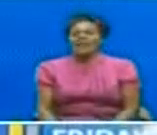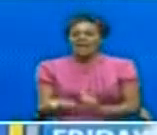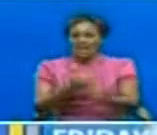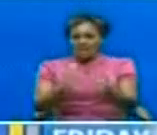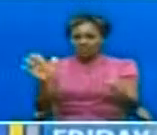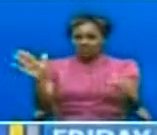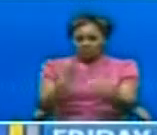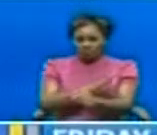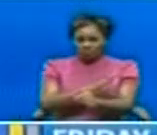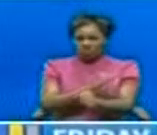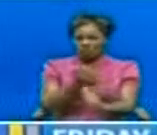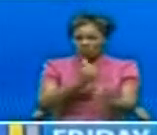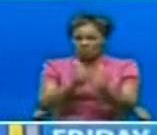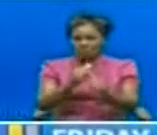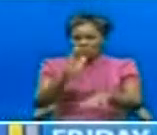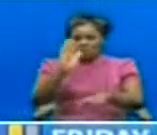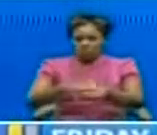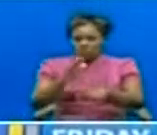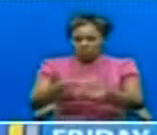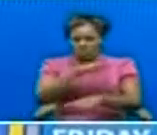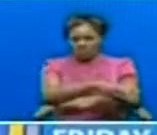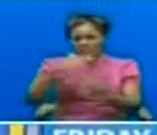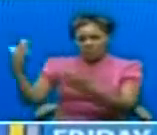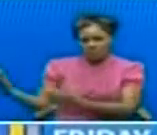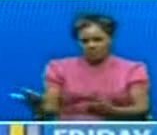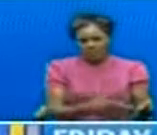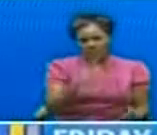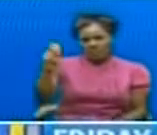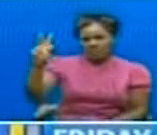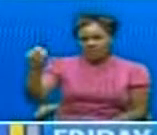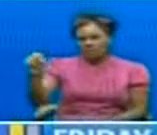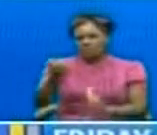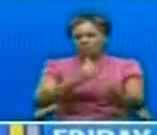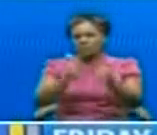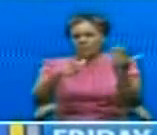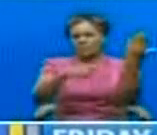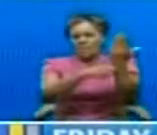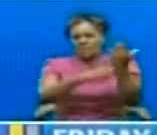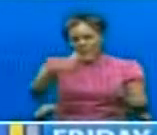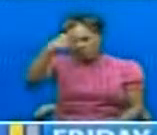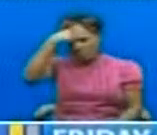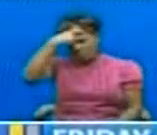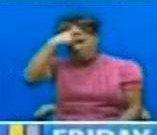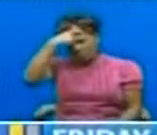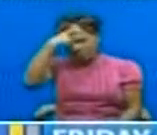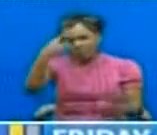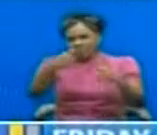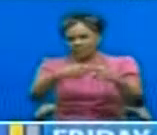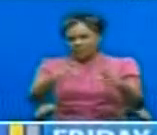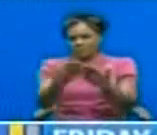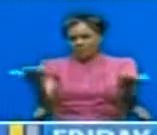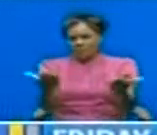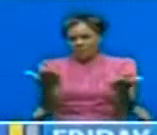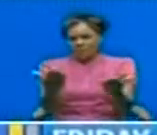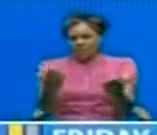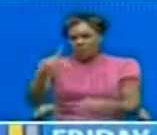action-packed on the sports day. It has been a very good evening, and welcome to today's edition of KTN Sports. My name is Moses Wahesi. Starting us off, today we